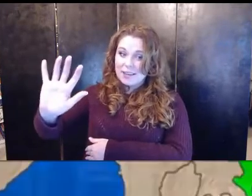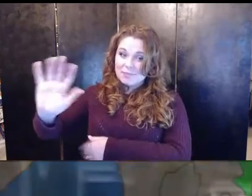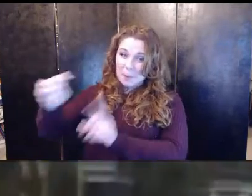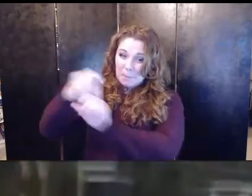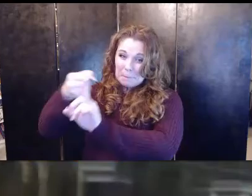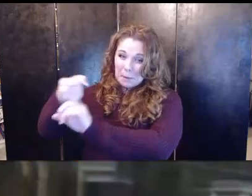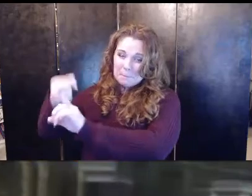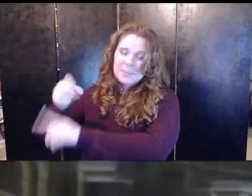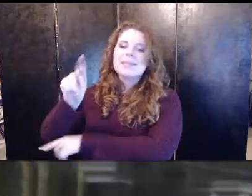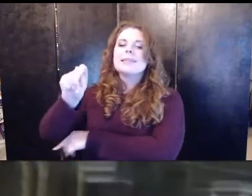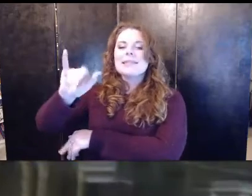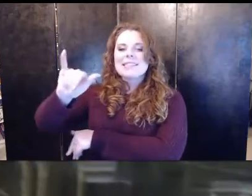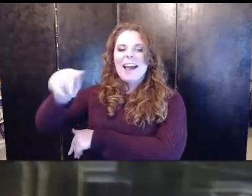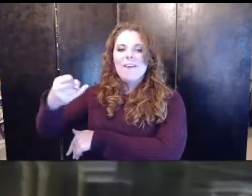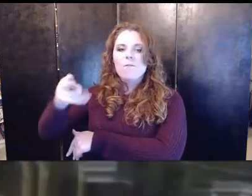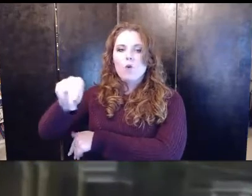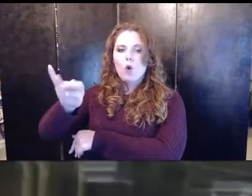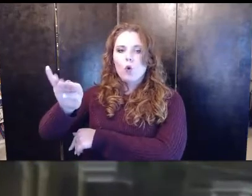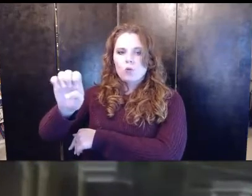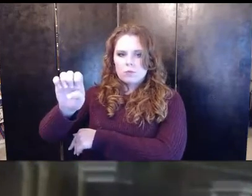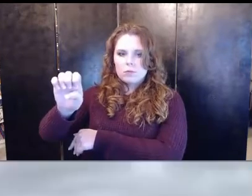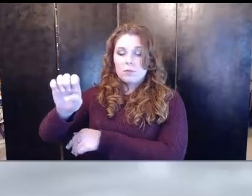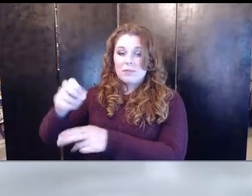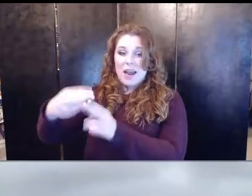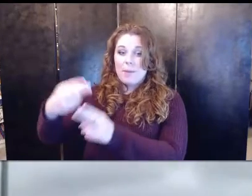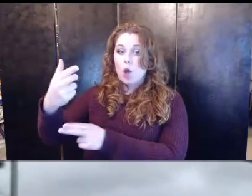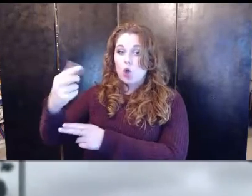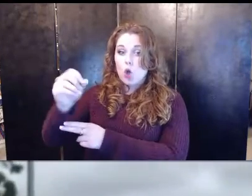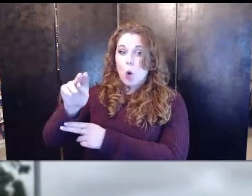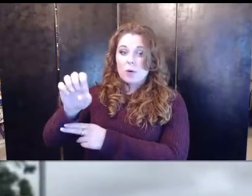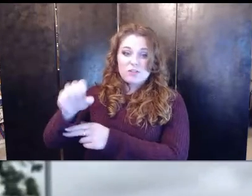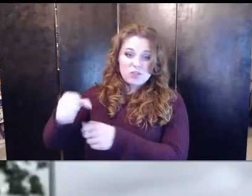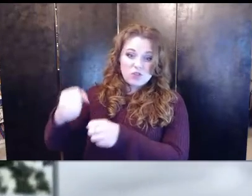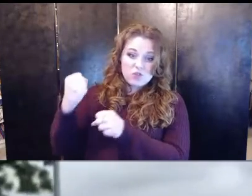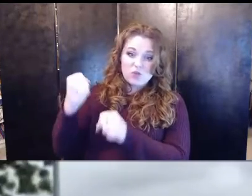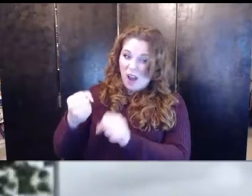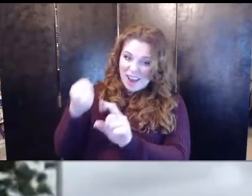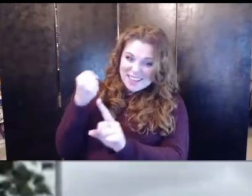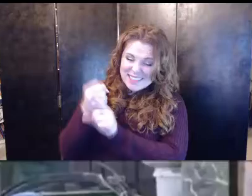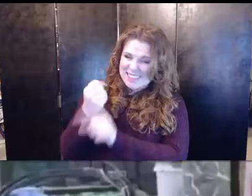Vietnam. Typhoon Goni was one of the strongest typhoons to hit land in the past